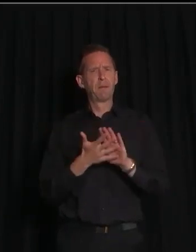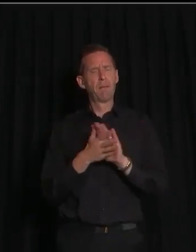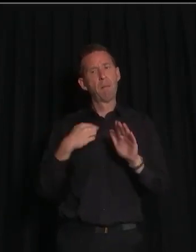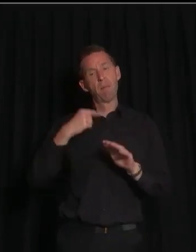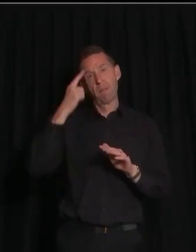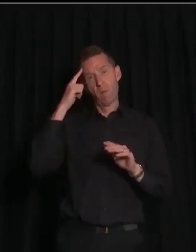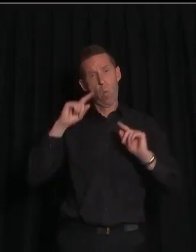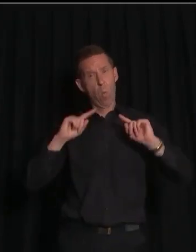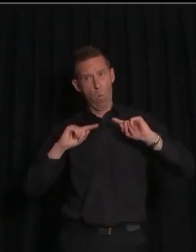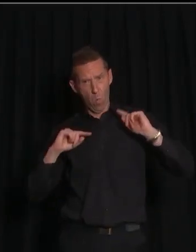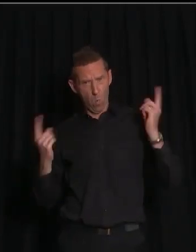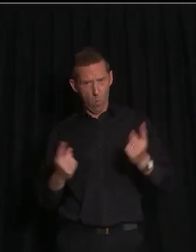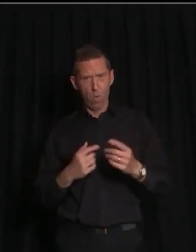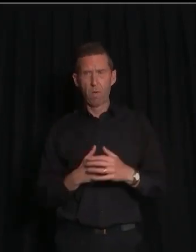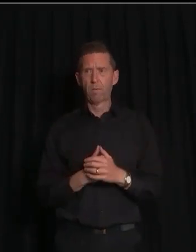are made